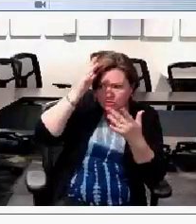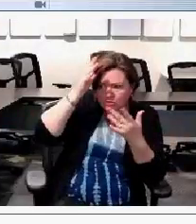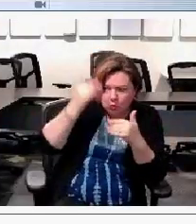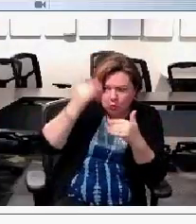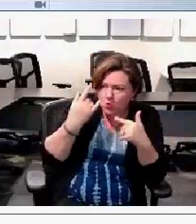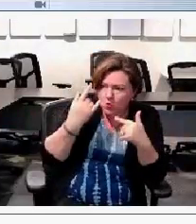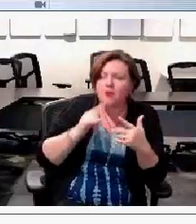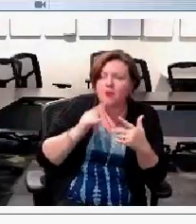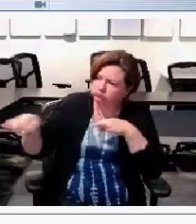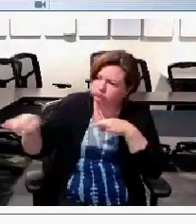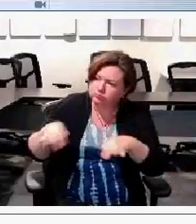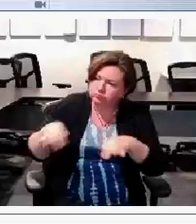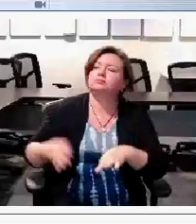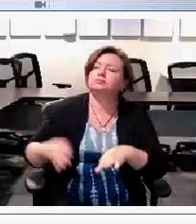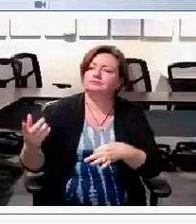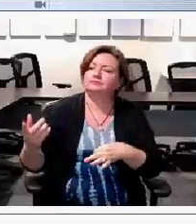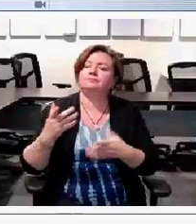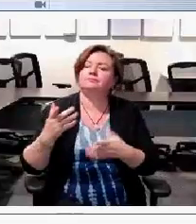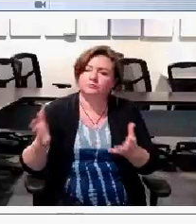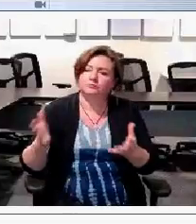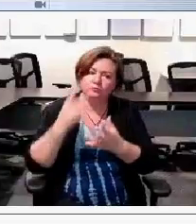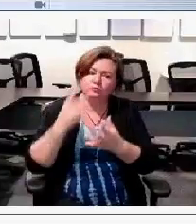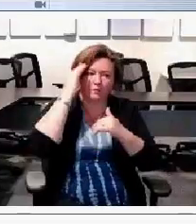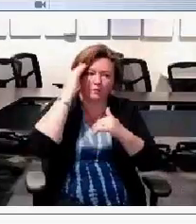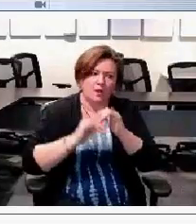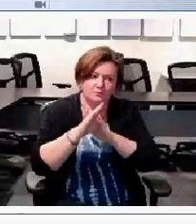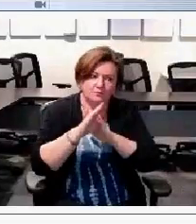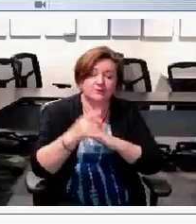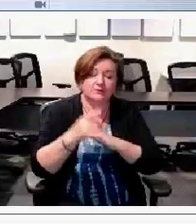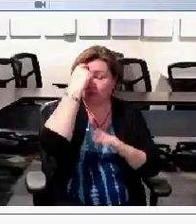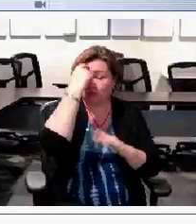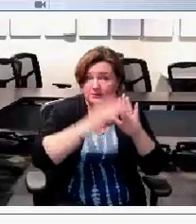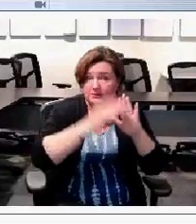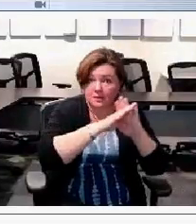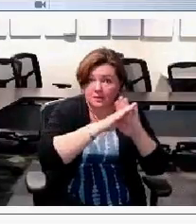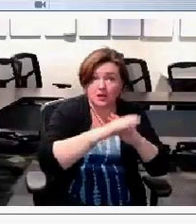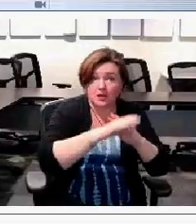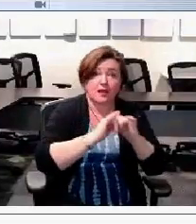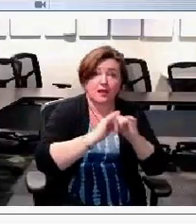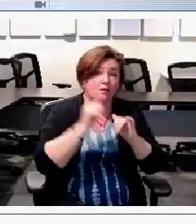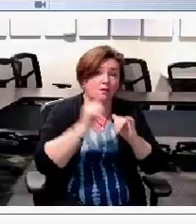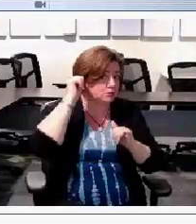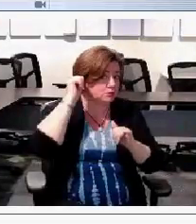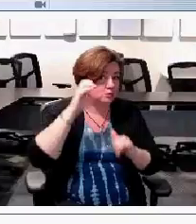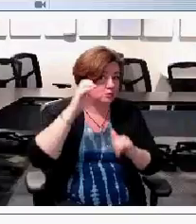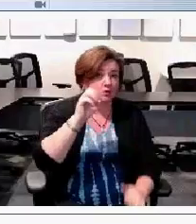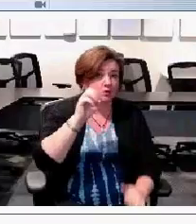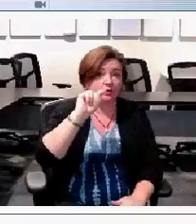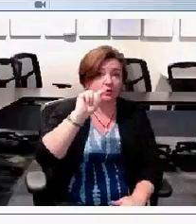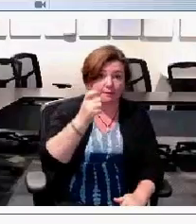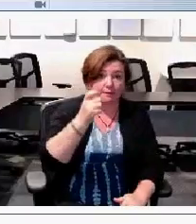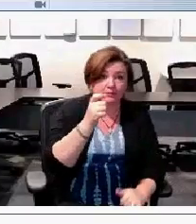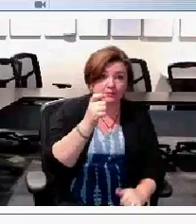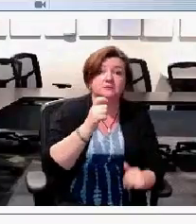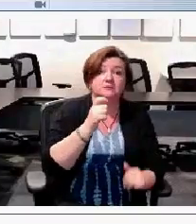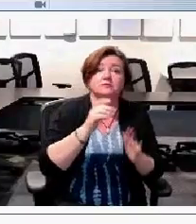like. We do talk about brain development, auditory cortex development with our families, and